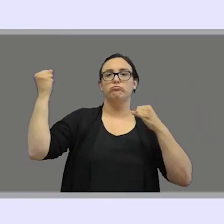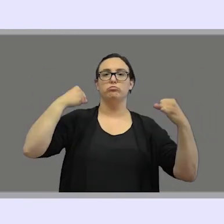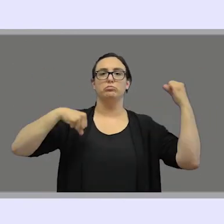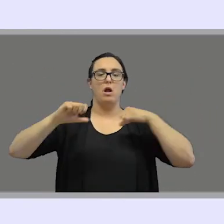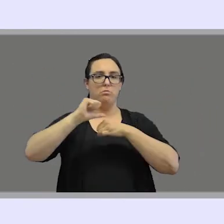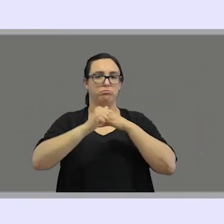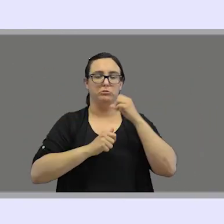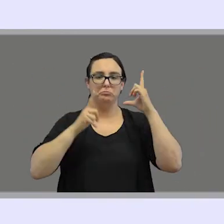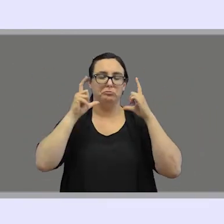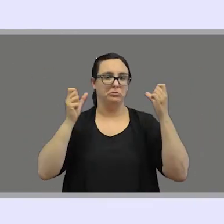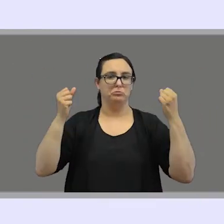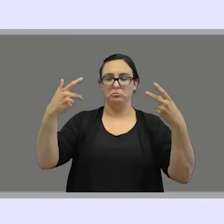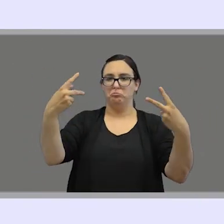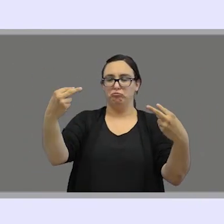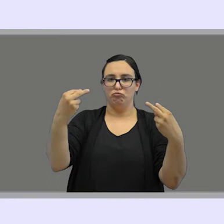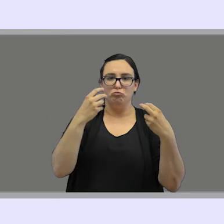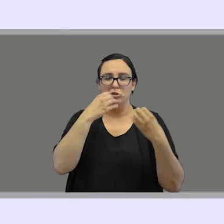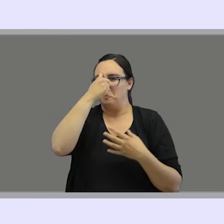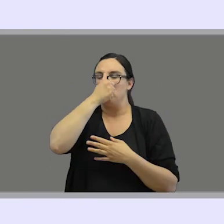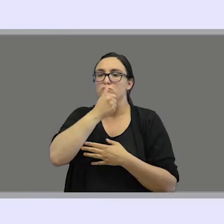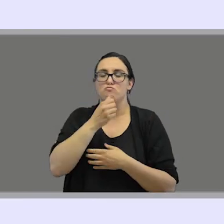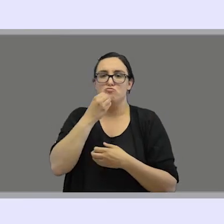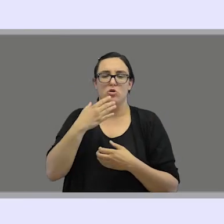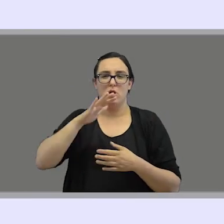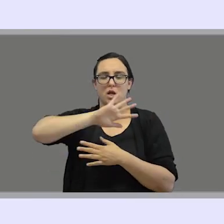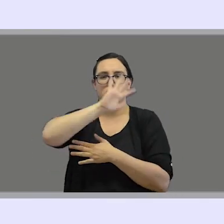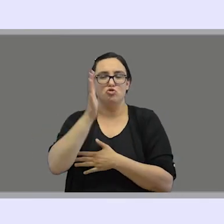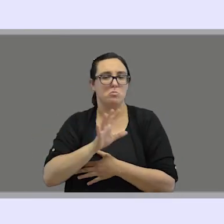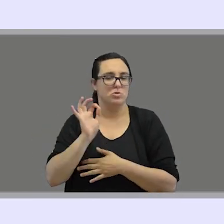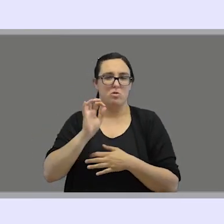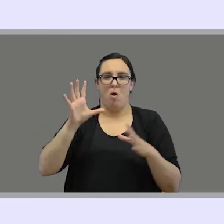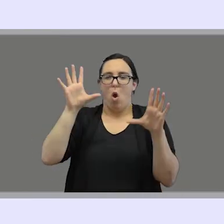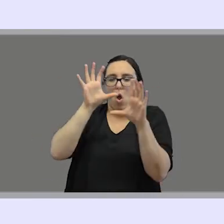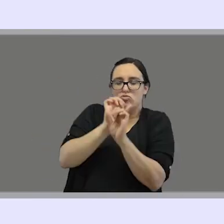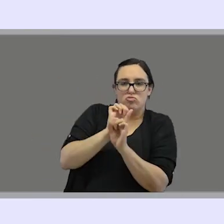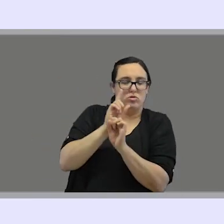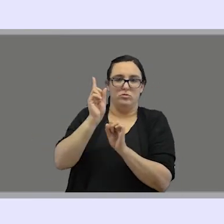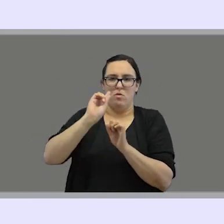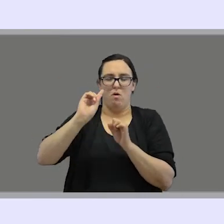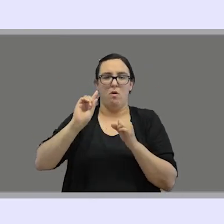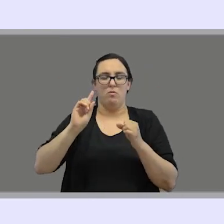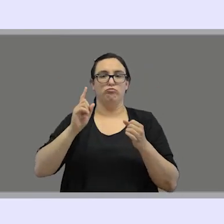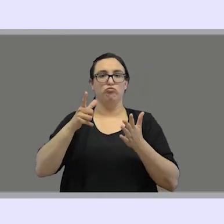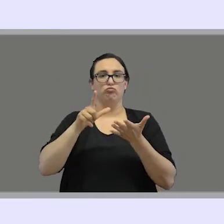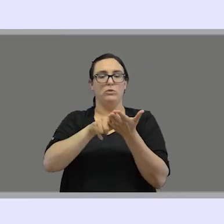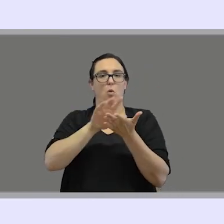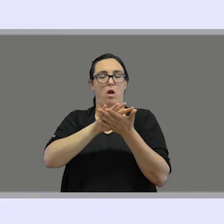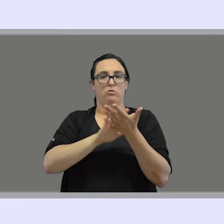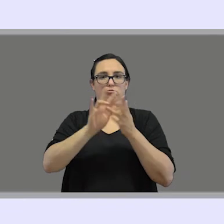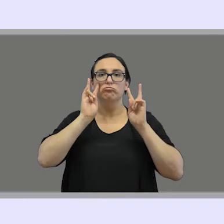articulators can be clearly seen and there are no shadows or no dark parts, so that the language can be